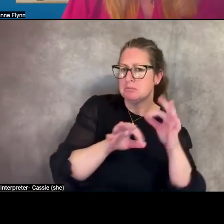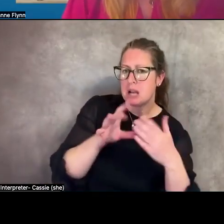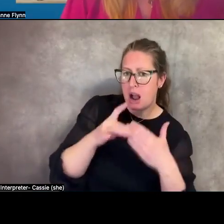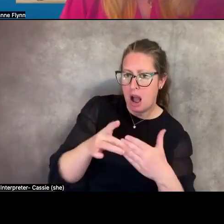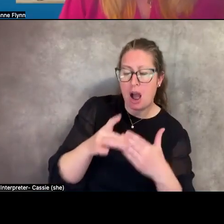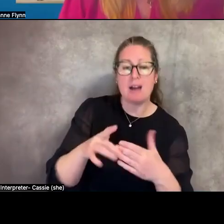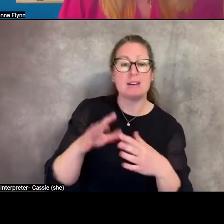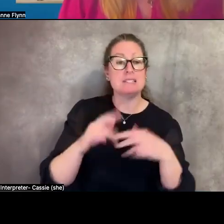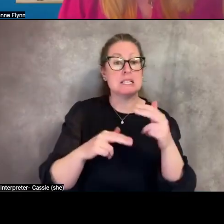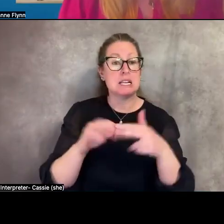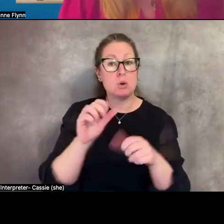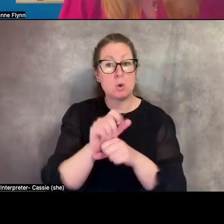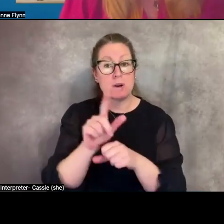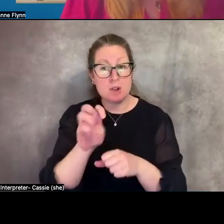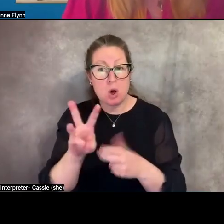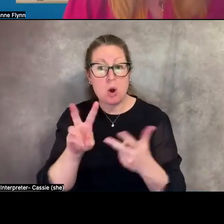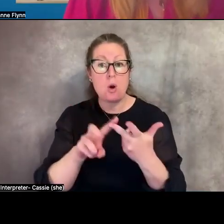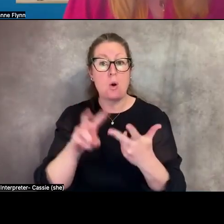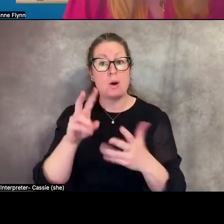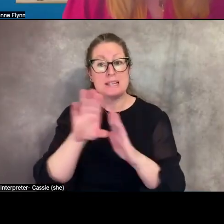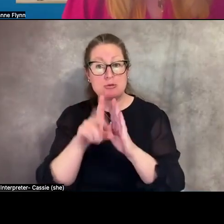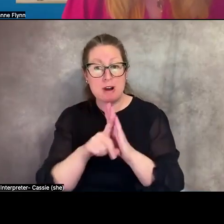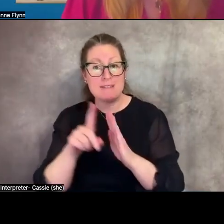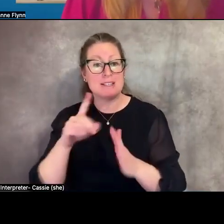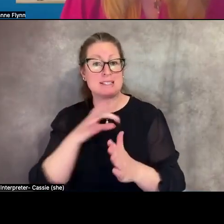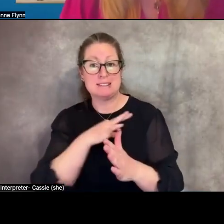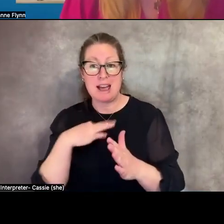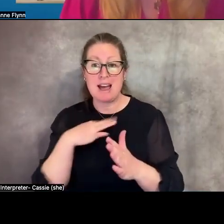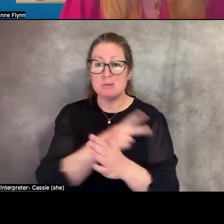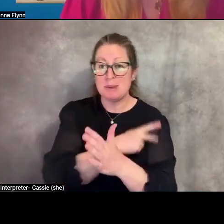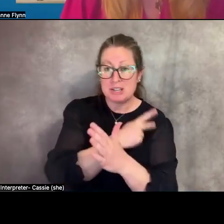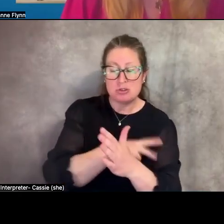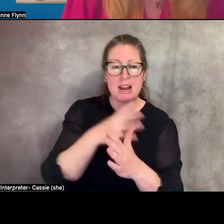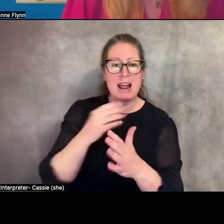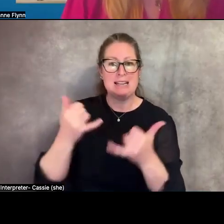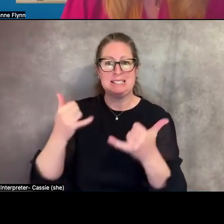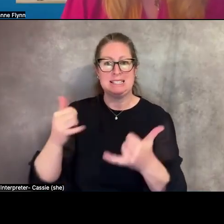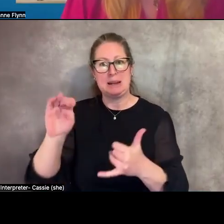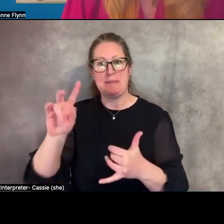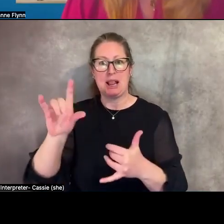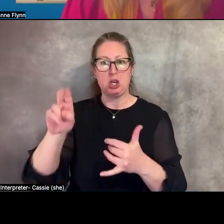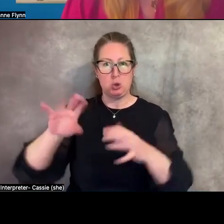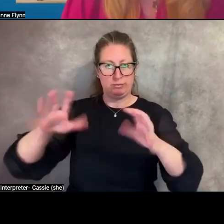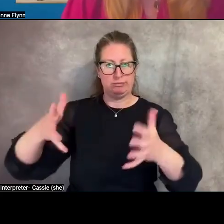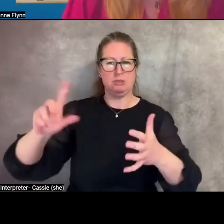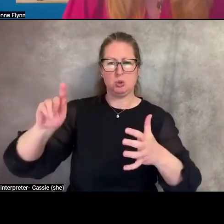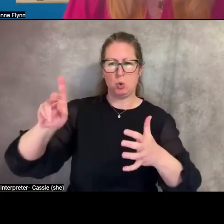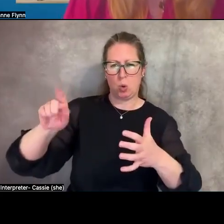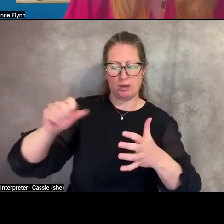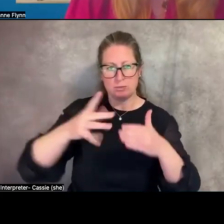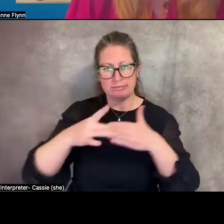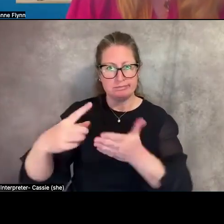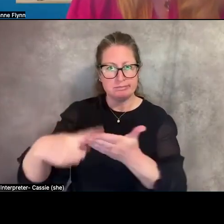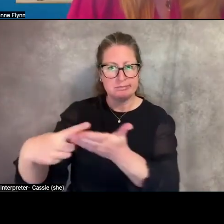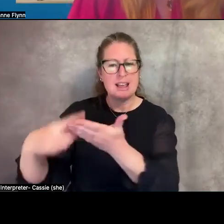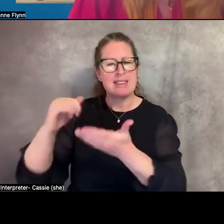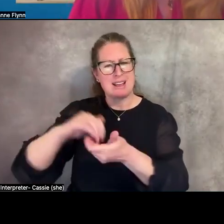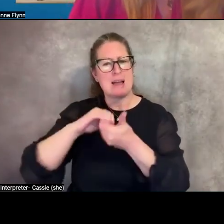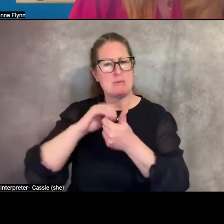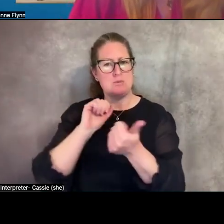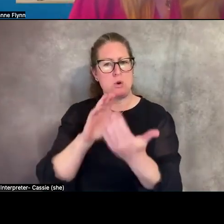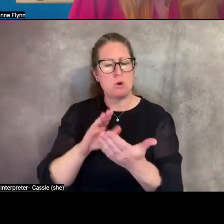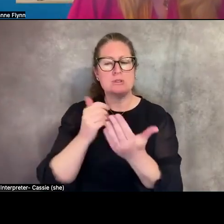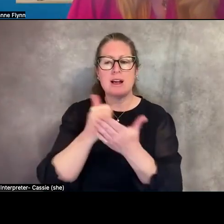workflows, patient demographics, staff demographics, and existing milieu tools. This collaborative approach helped identify and